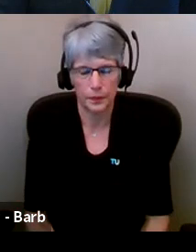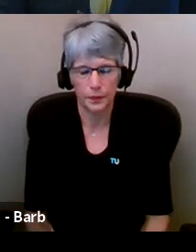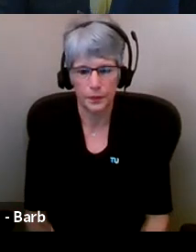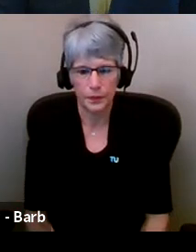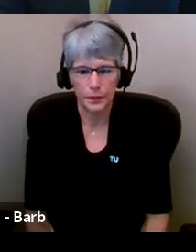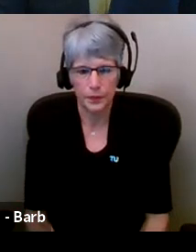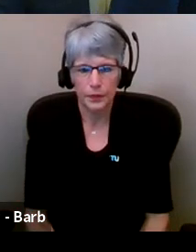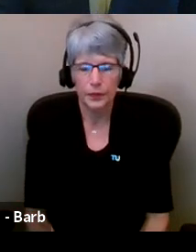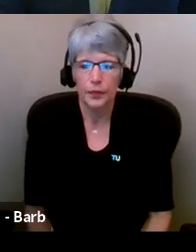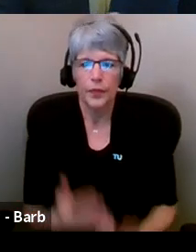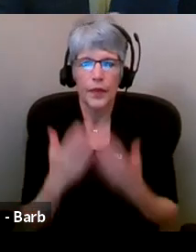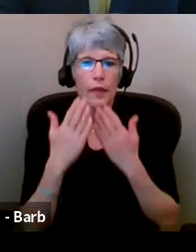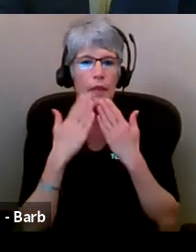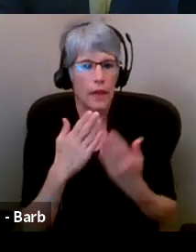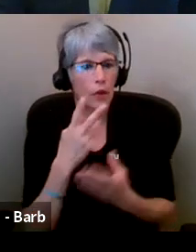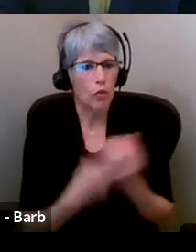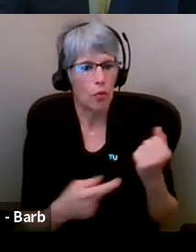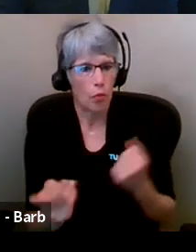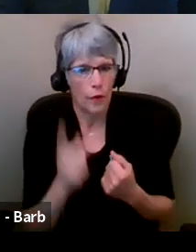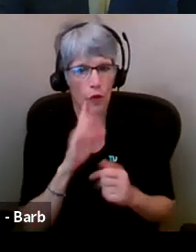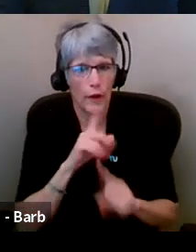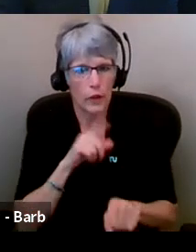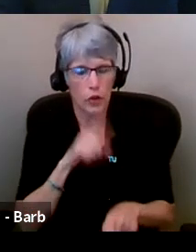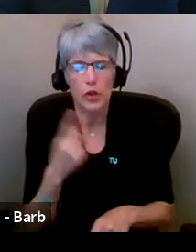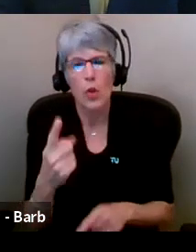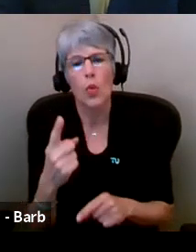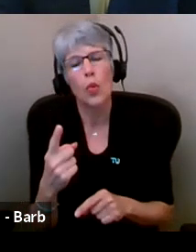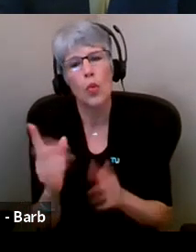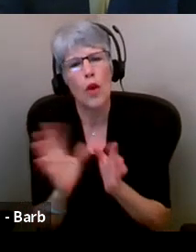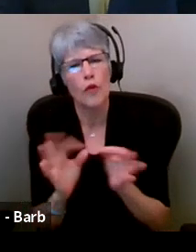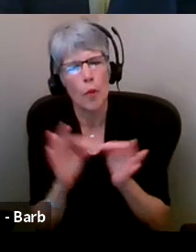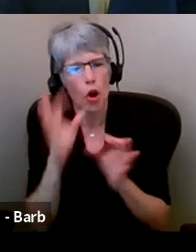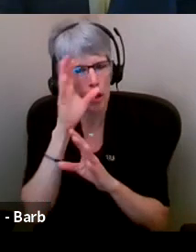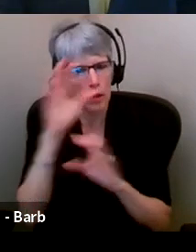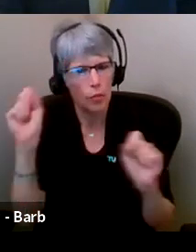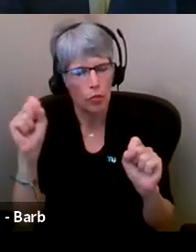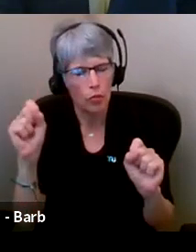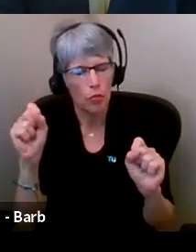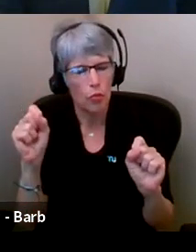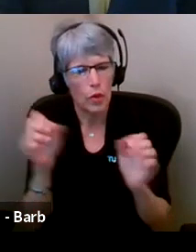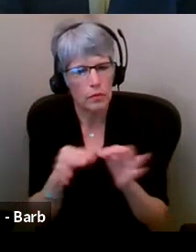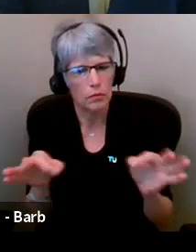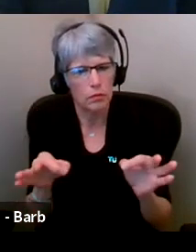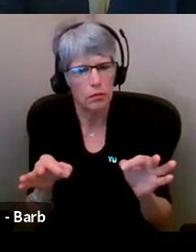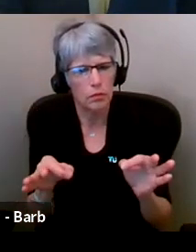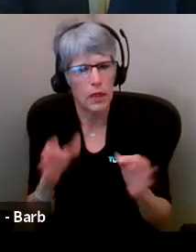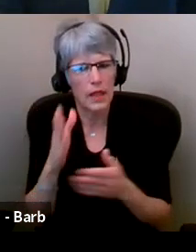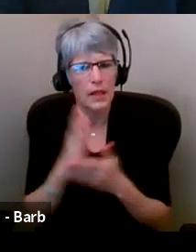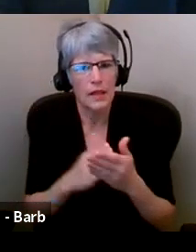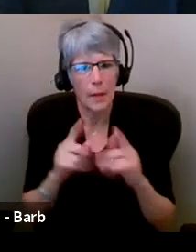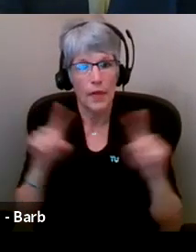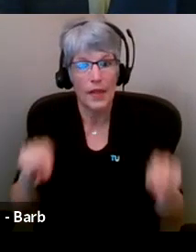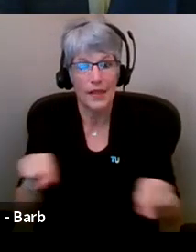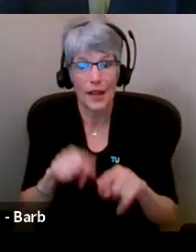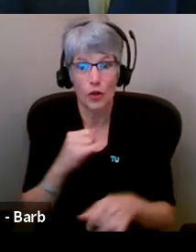Thank you both for your answers there. There was one remark that the president made in regards to some of the directional signage on campus and